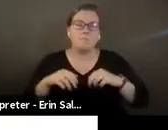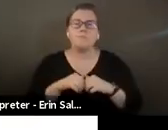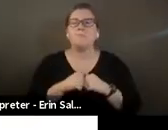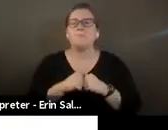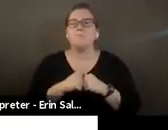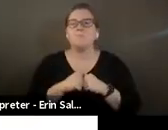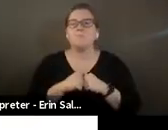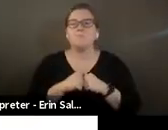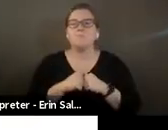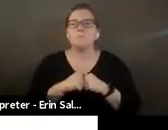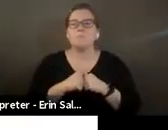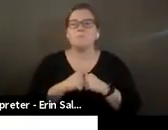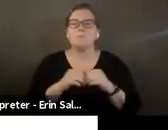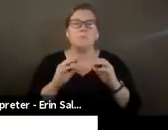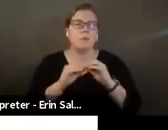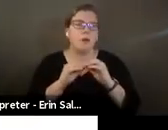obviously